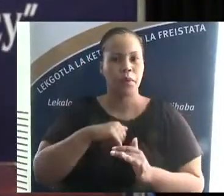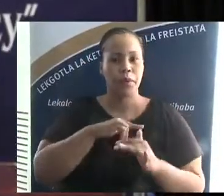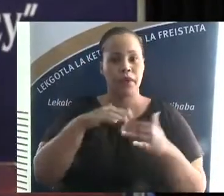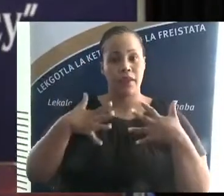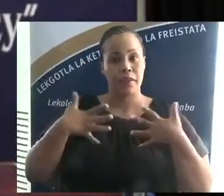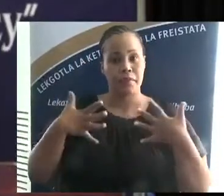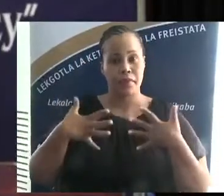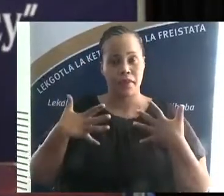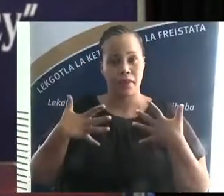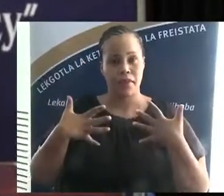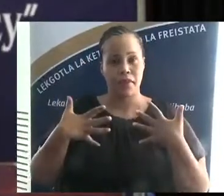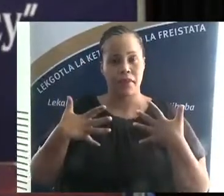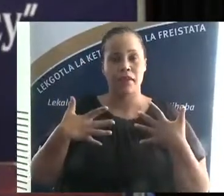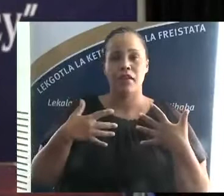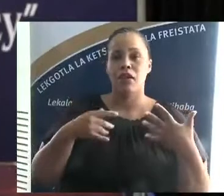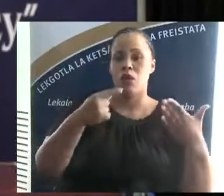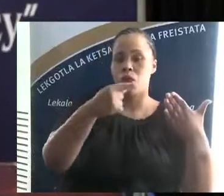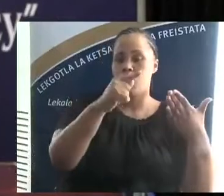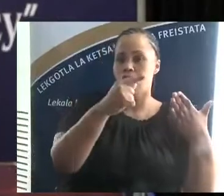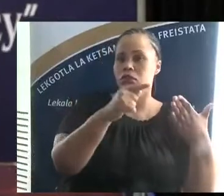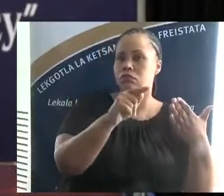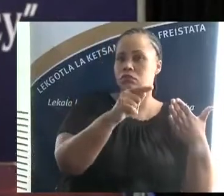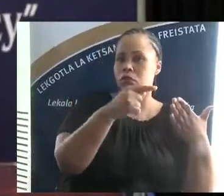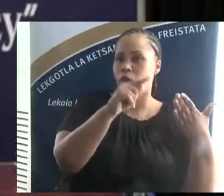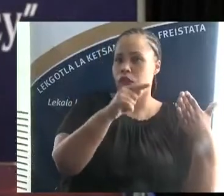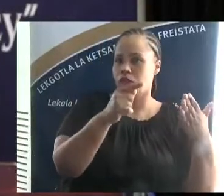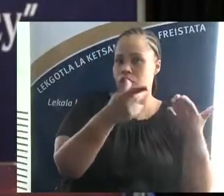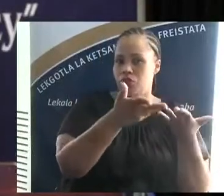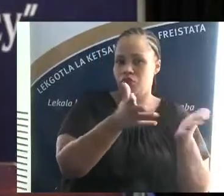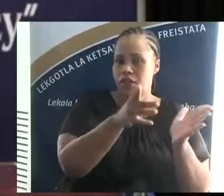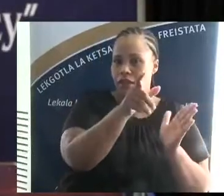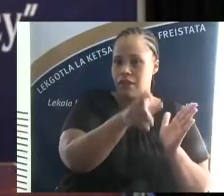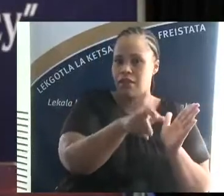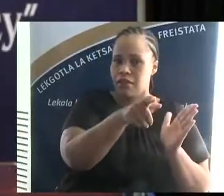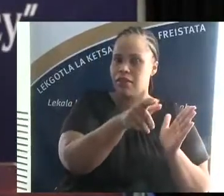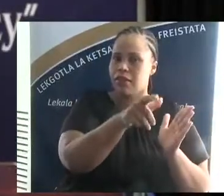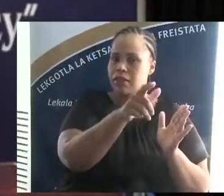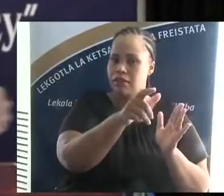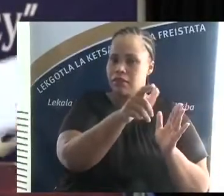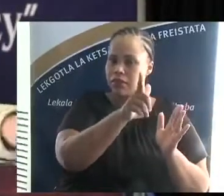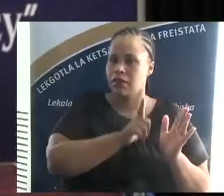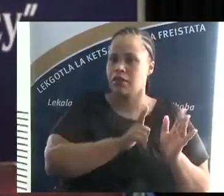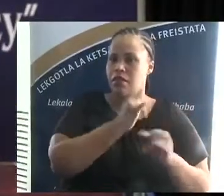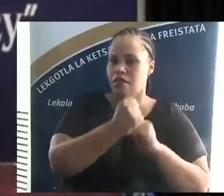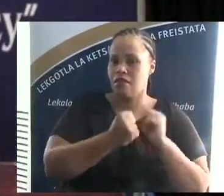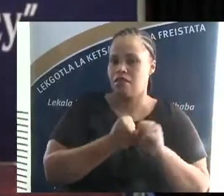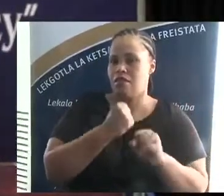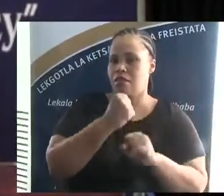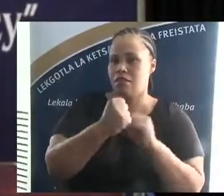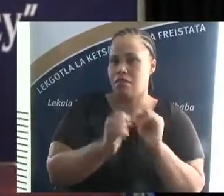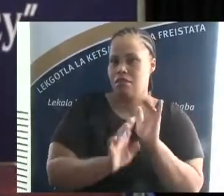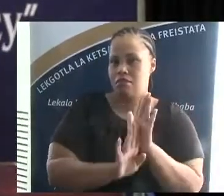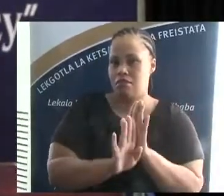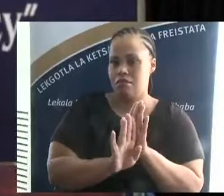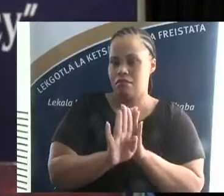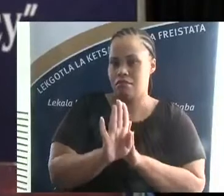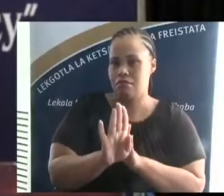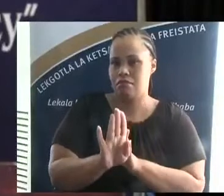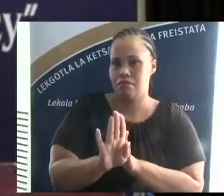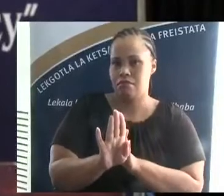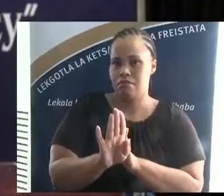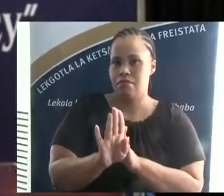the recognition given by the Auditor General in citing the year-on-year progress in the annual financial statements in the